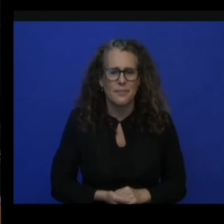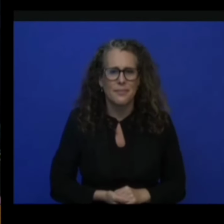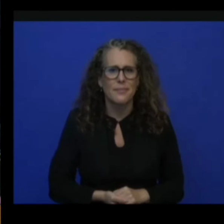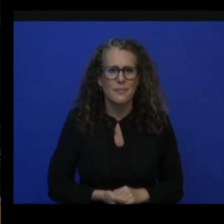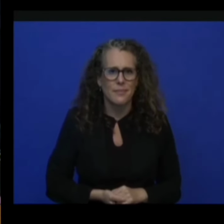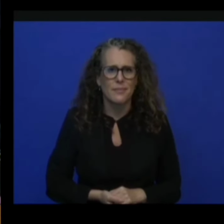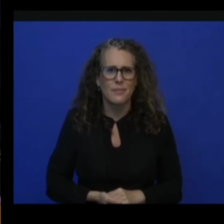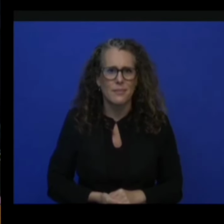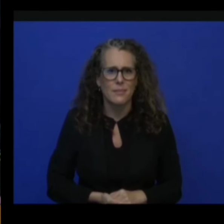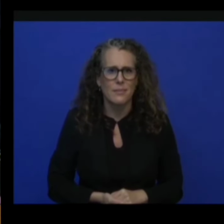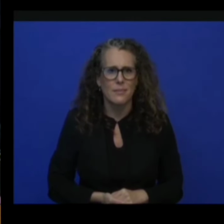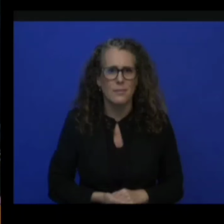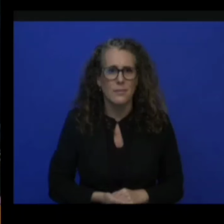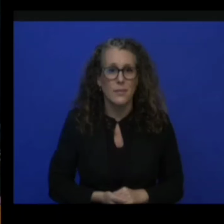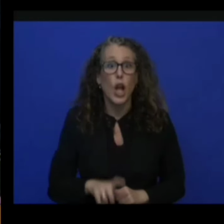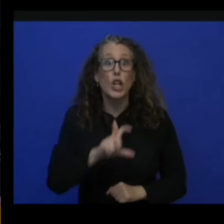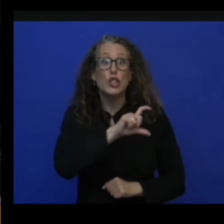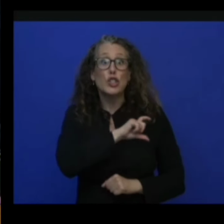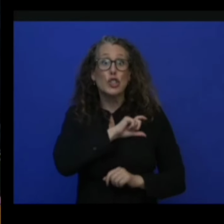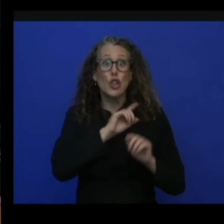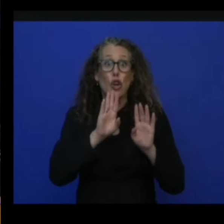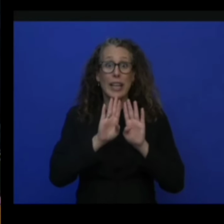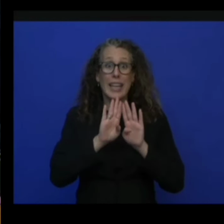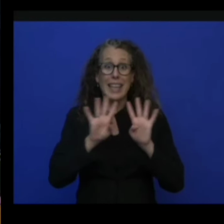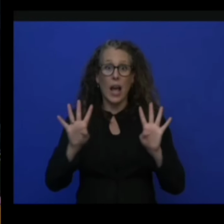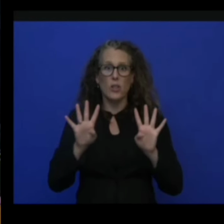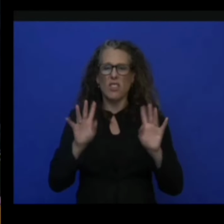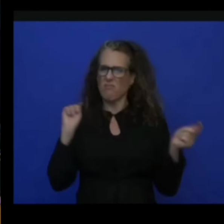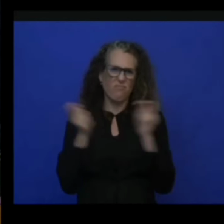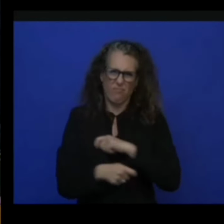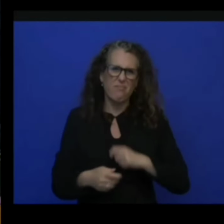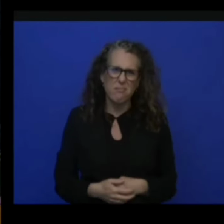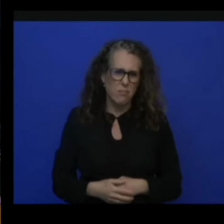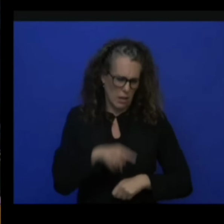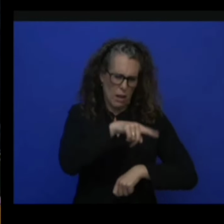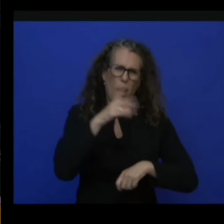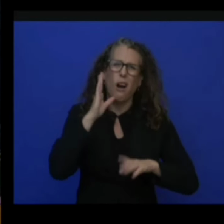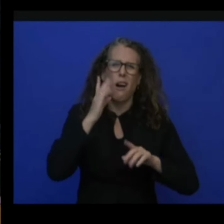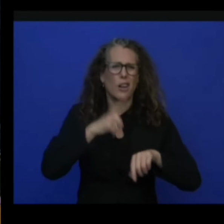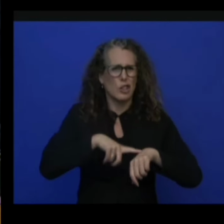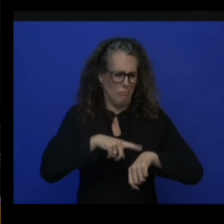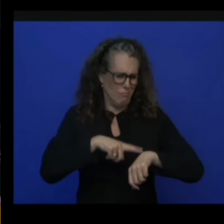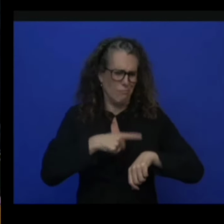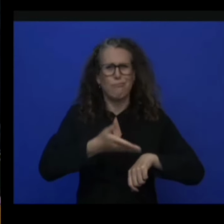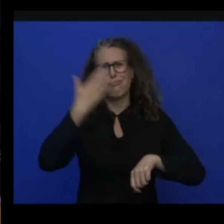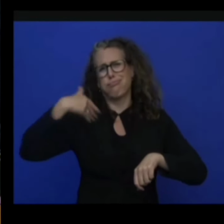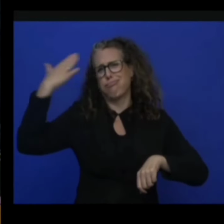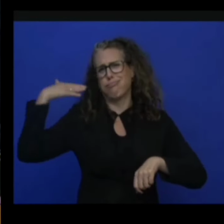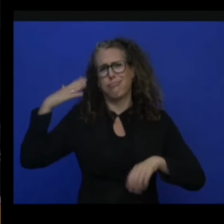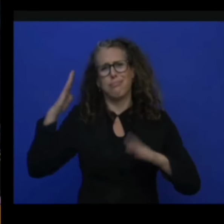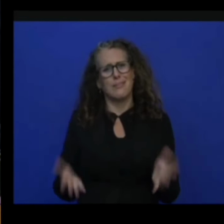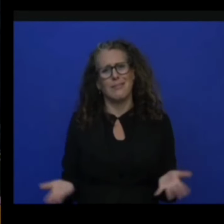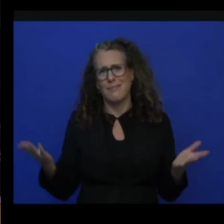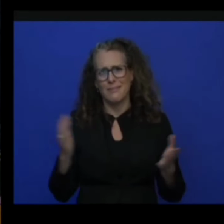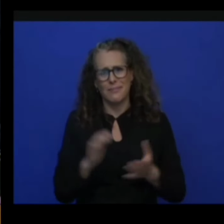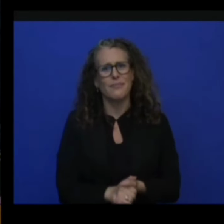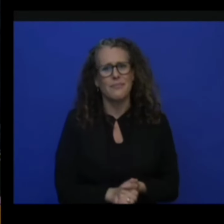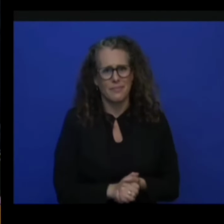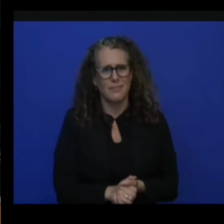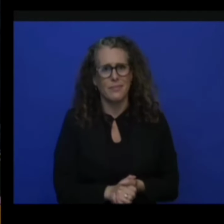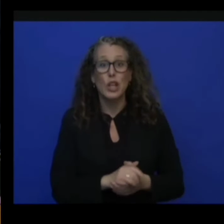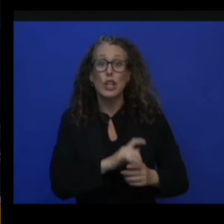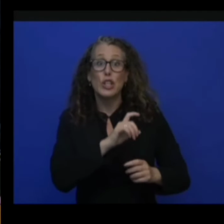Reform the Security Council. It's too long overdue. The highest and most important